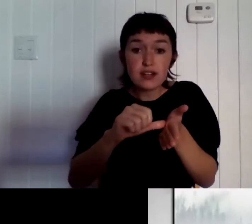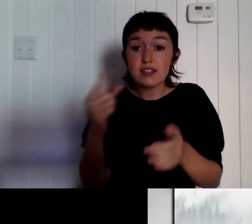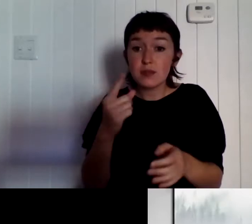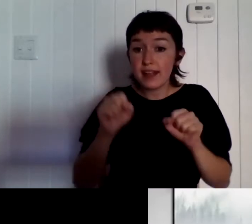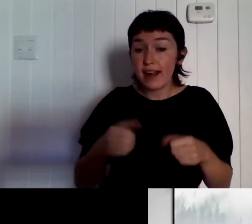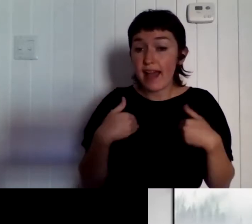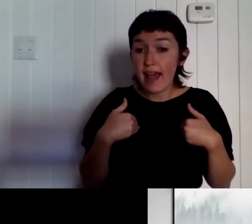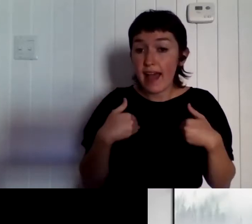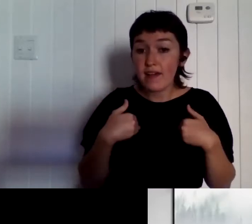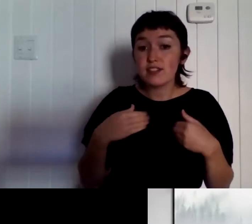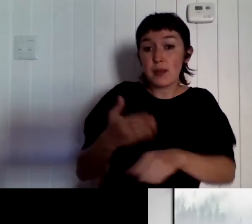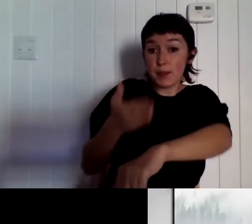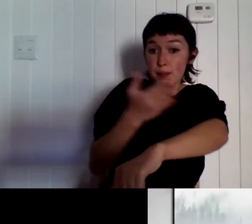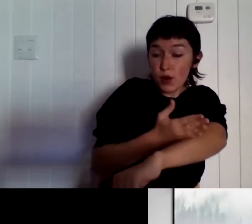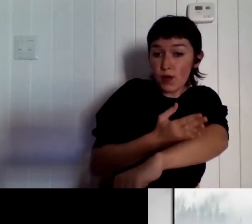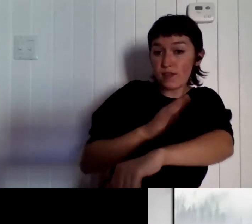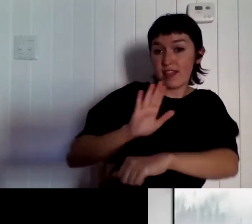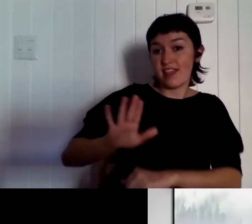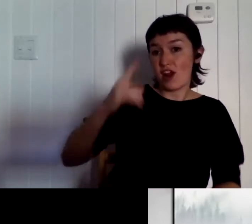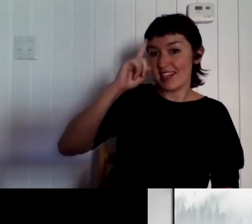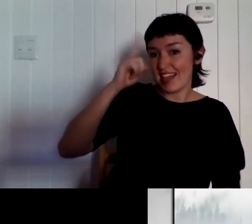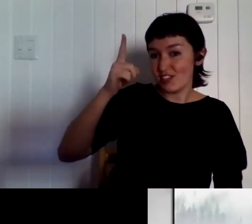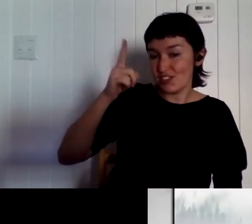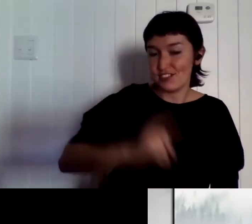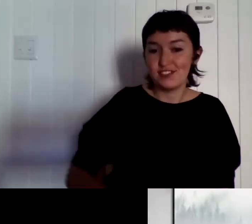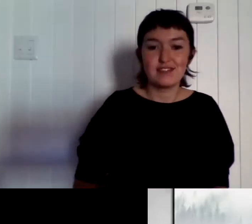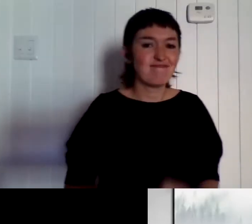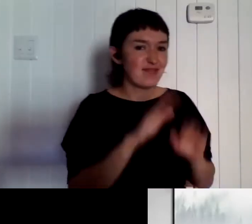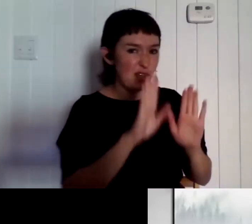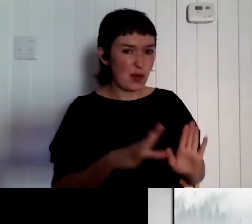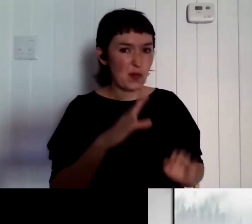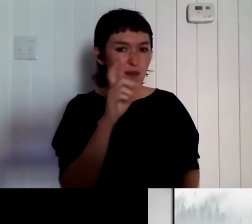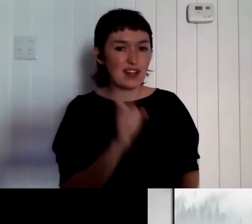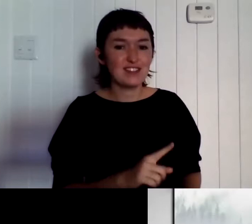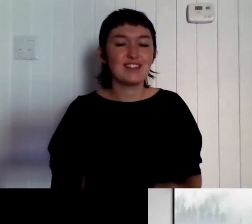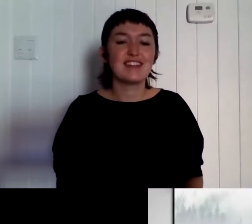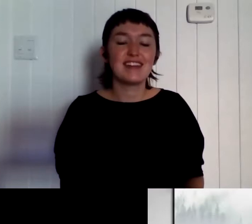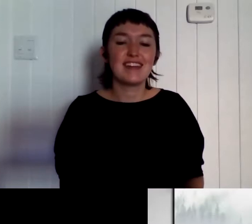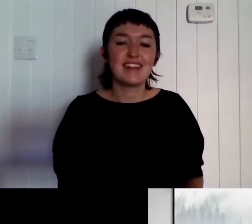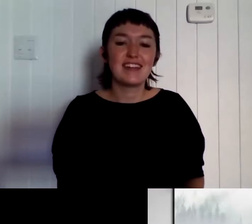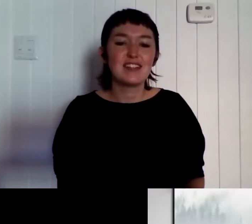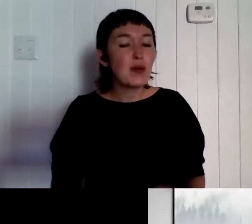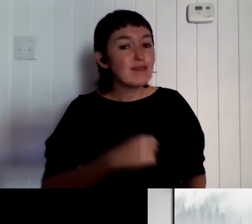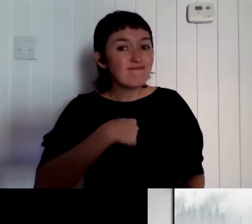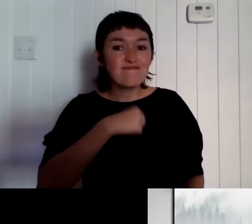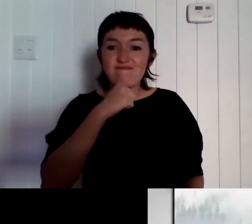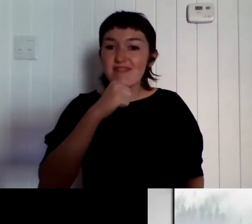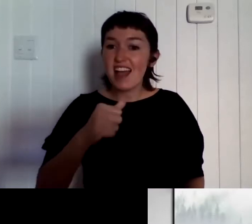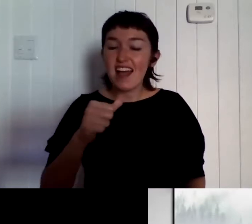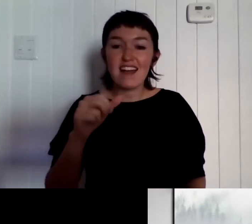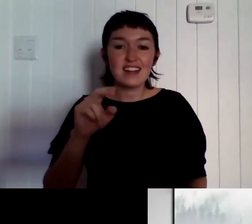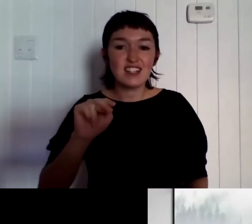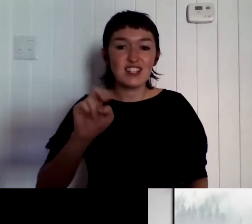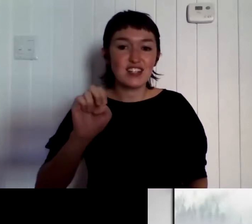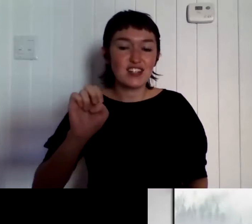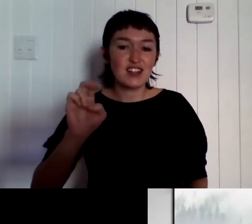intelligence? This is a great question. So I will say I am not a neurologist. I'm not a medical